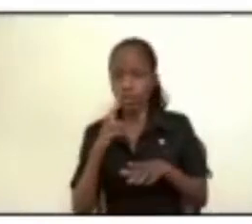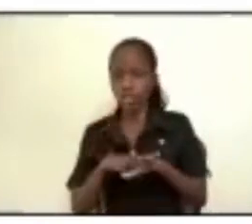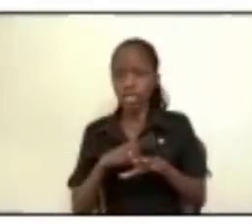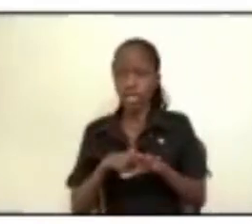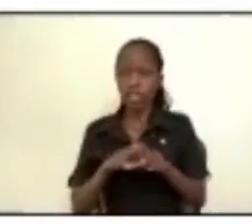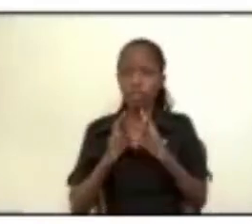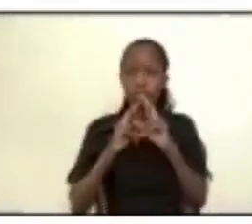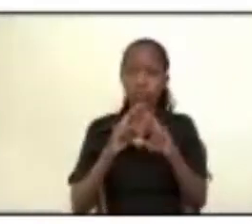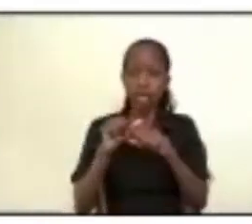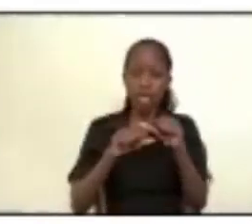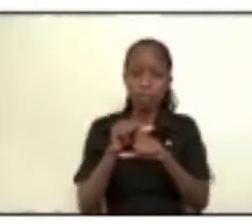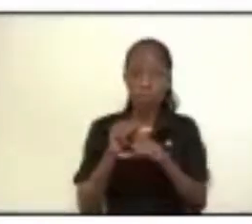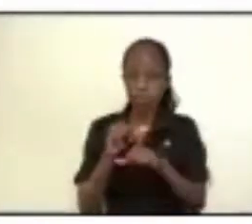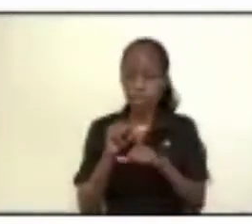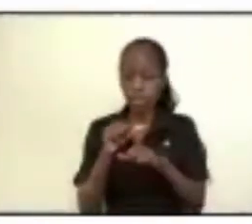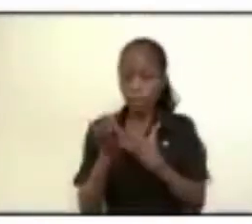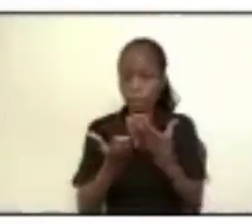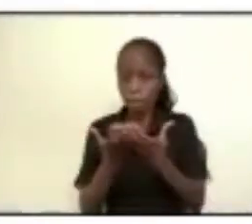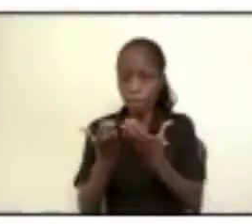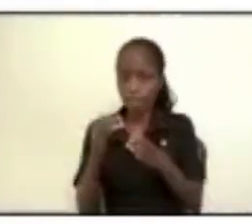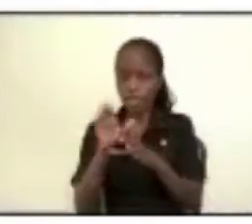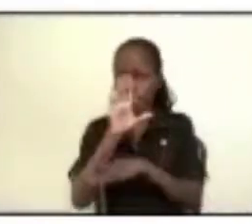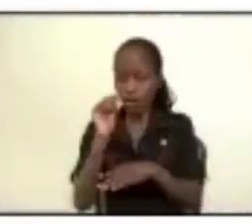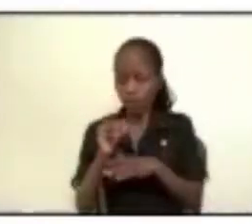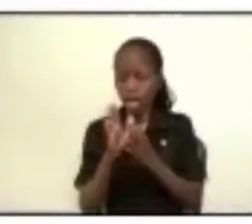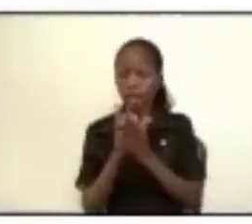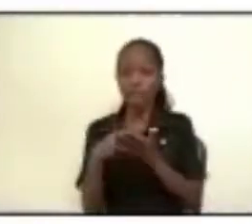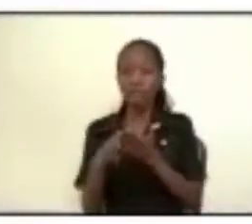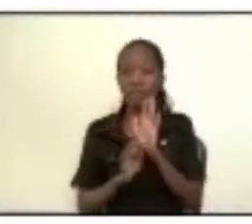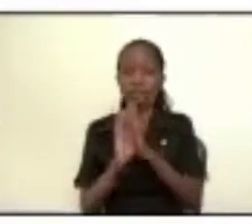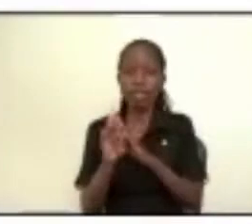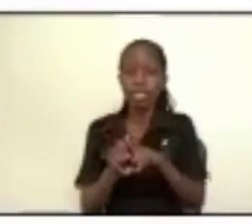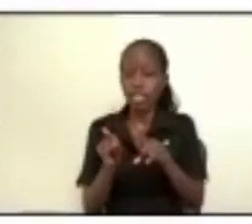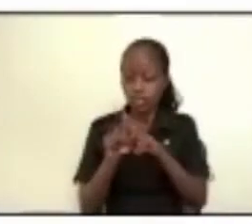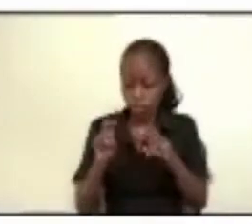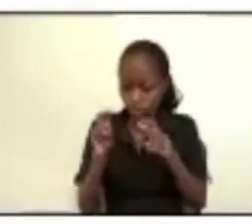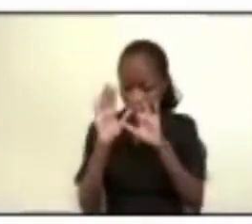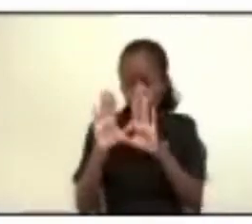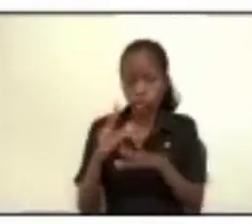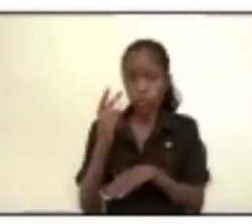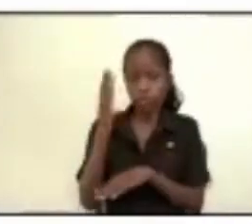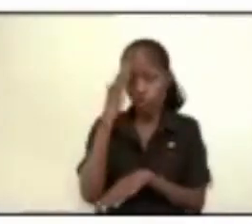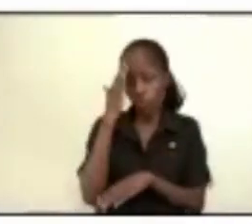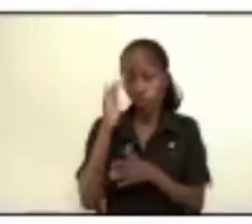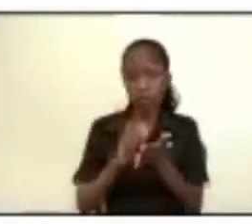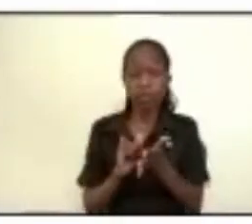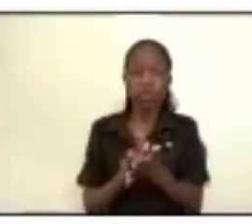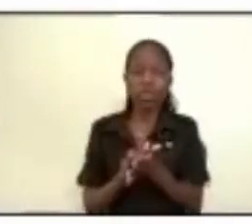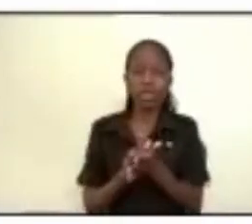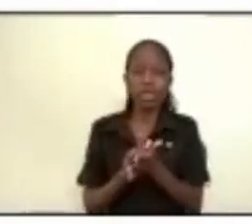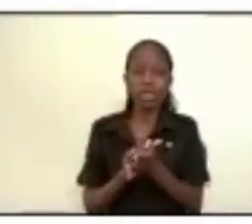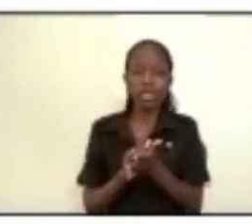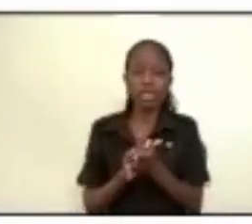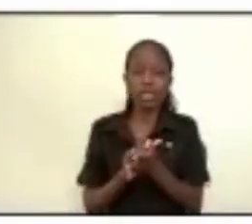business in Africa and finance development. And this study, it's also important to note that they just didn't study